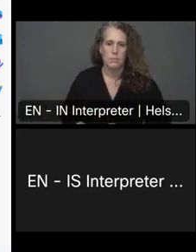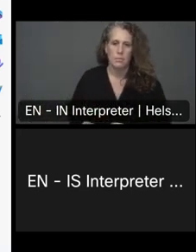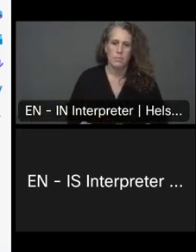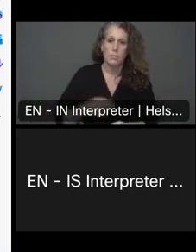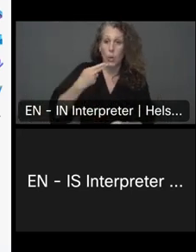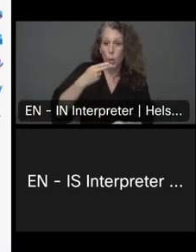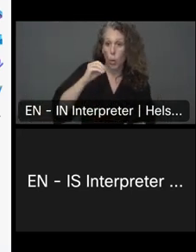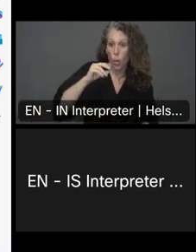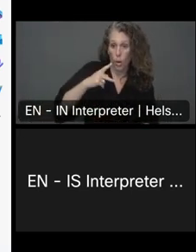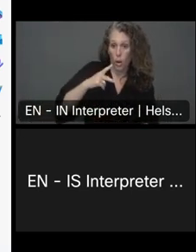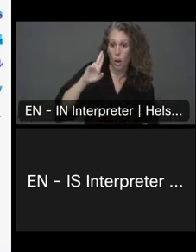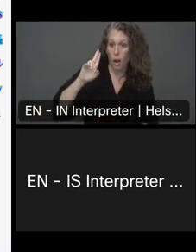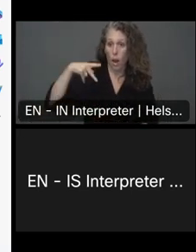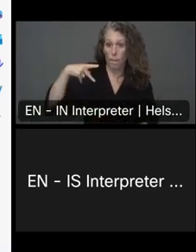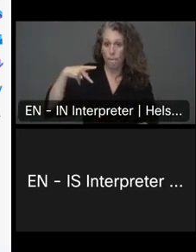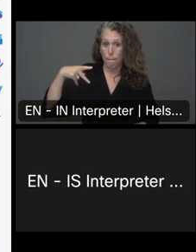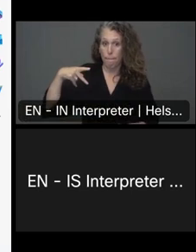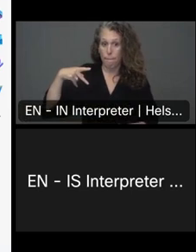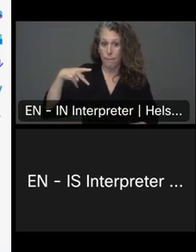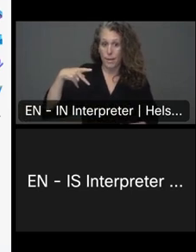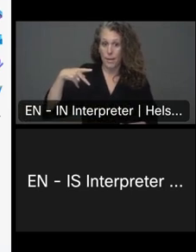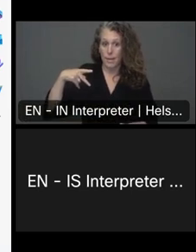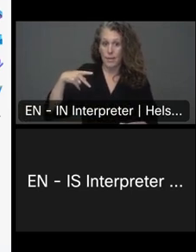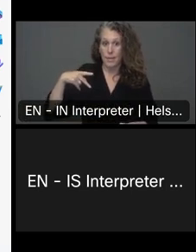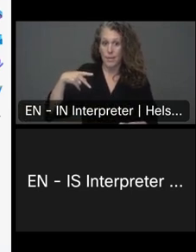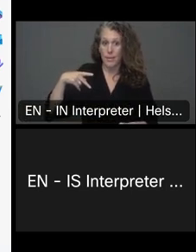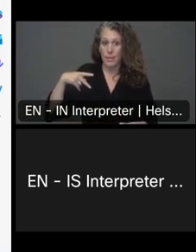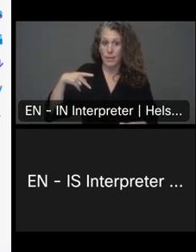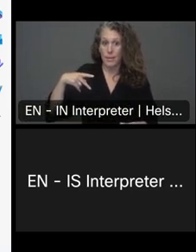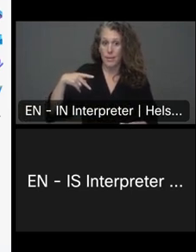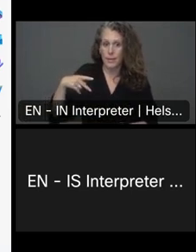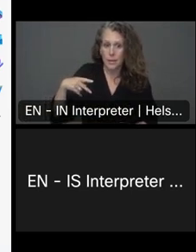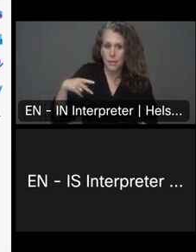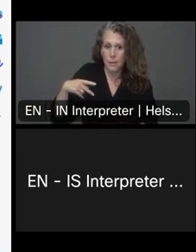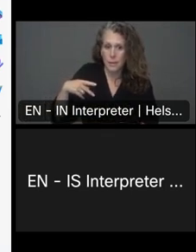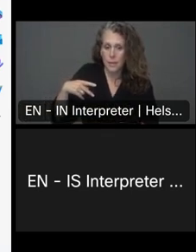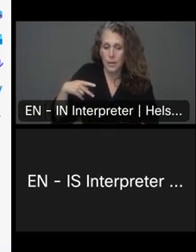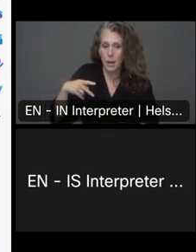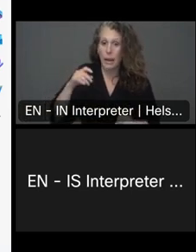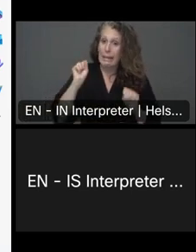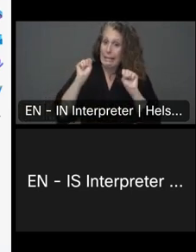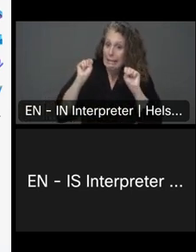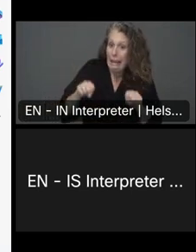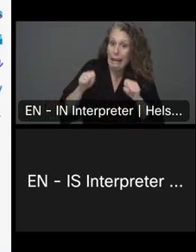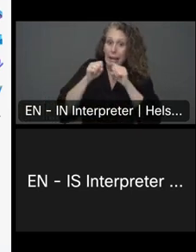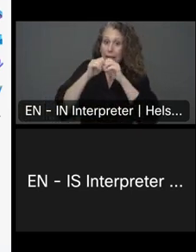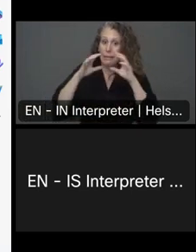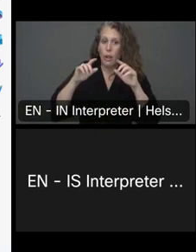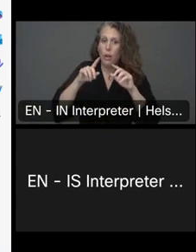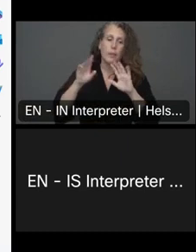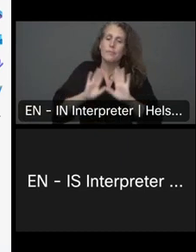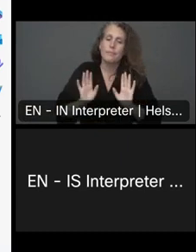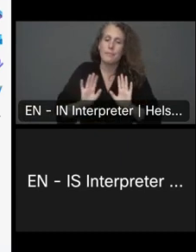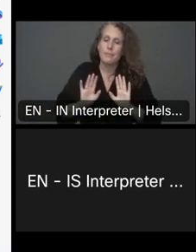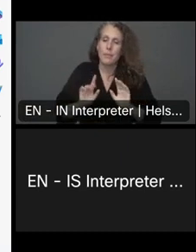hook up in the first case is more than just meeting. And in the second case, so that's